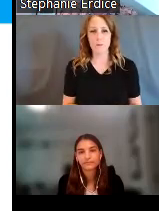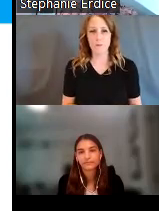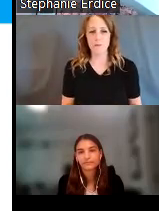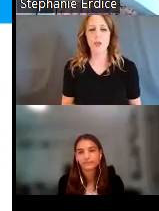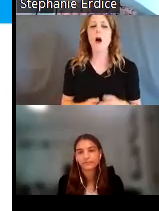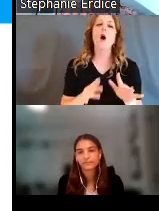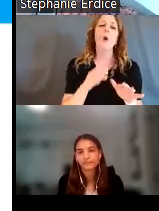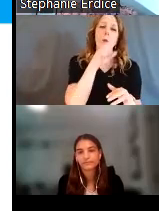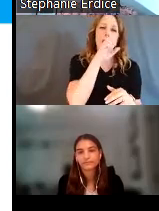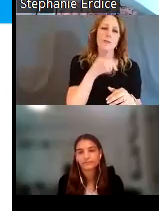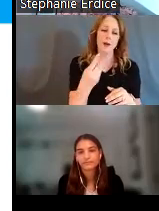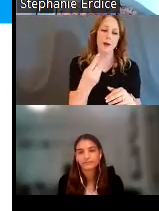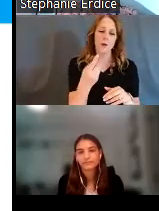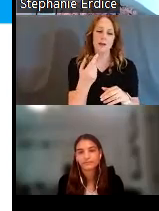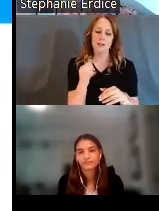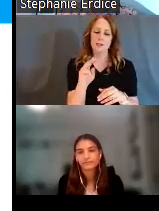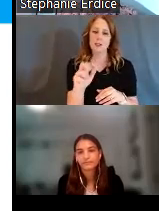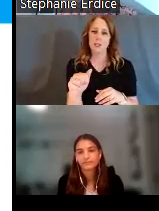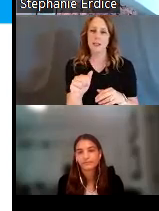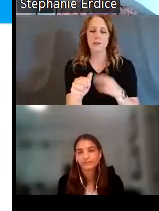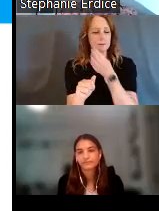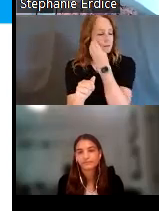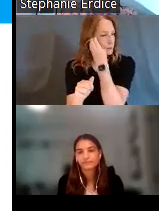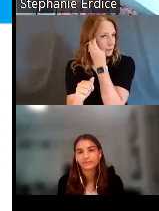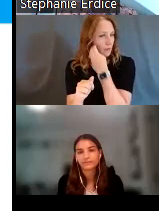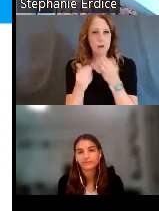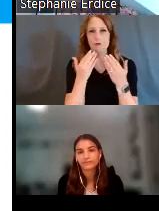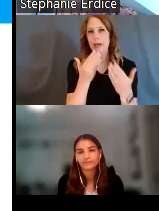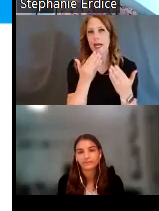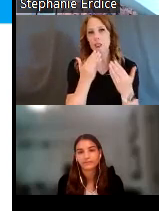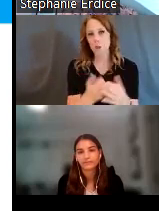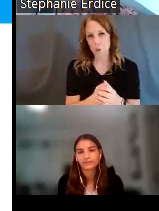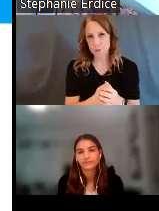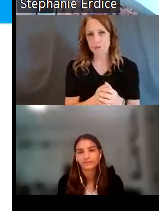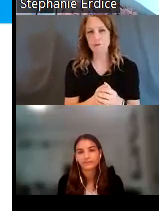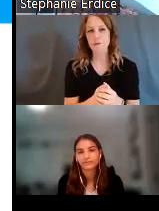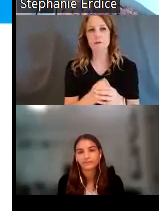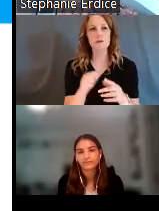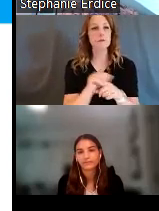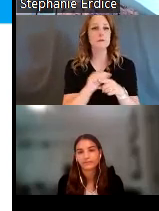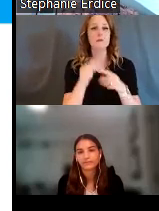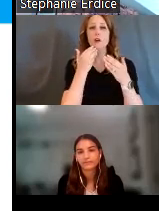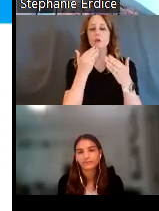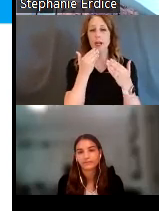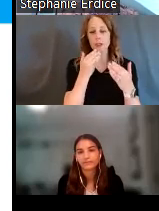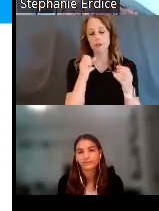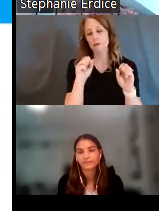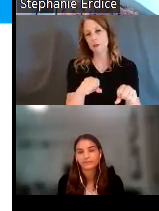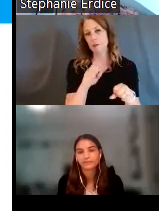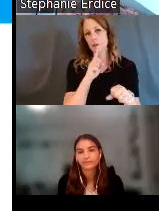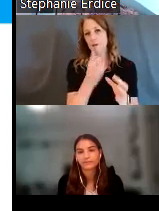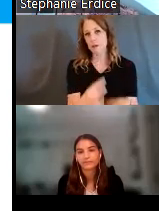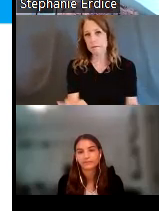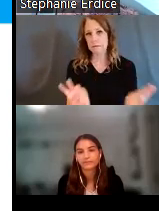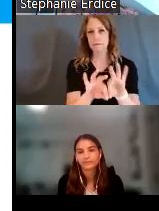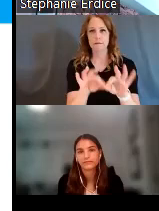love this one, Gina. Thanks for putting this in here. Just gratitude. Just practicing gratitude can be a really important element